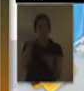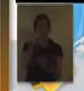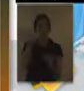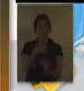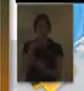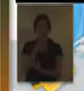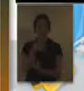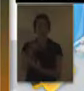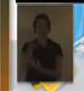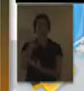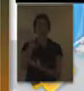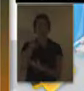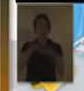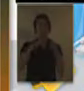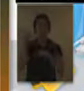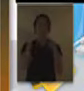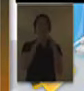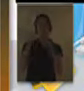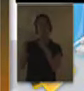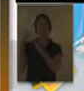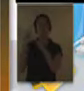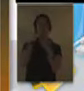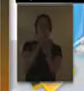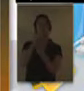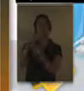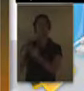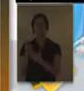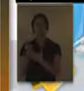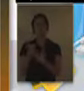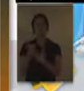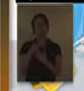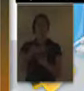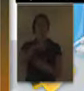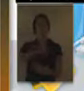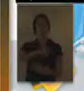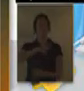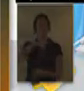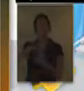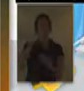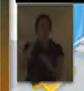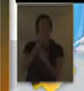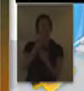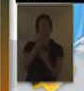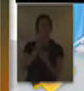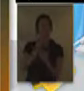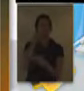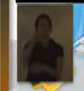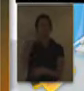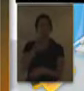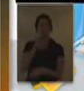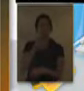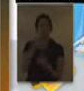we developed kind of demonstration homes where we could test out